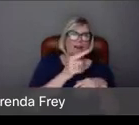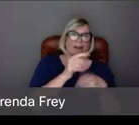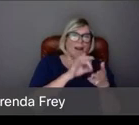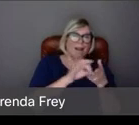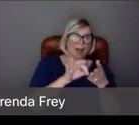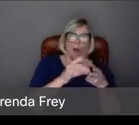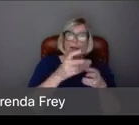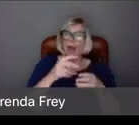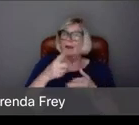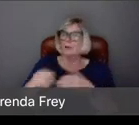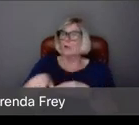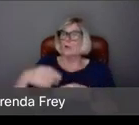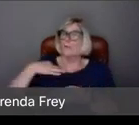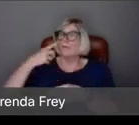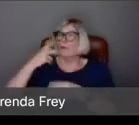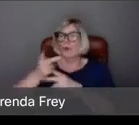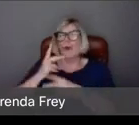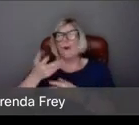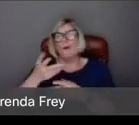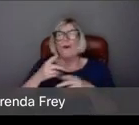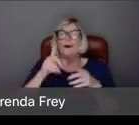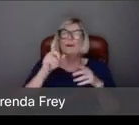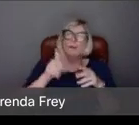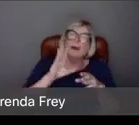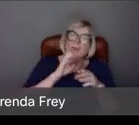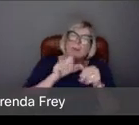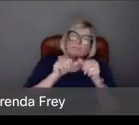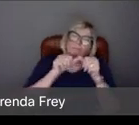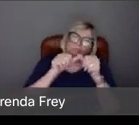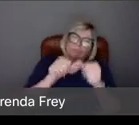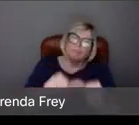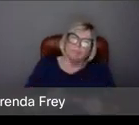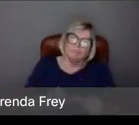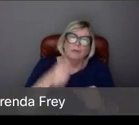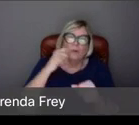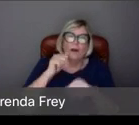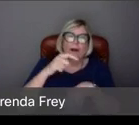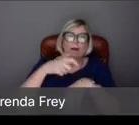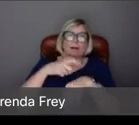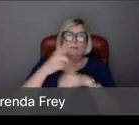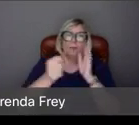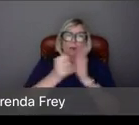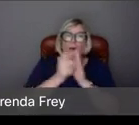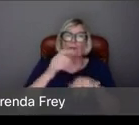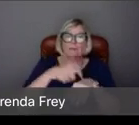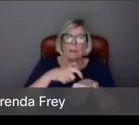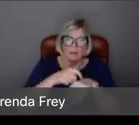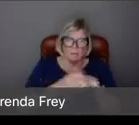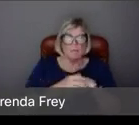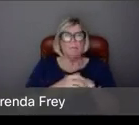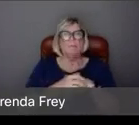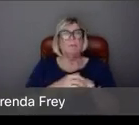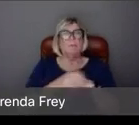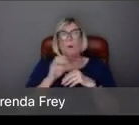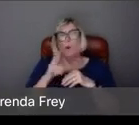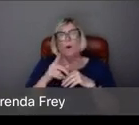over time. We say, okay, that person's with us and we can count on their paycheck coming, and so they're likely to pay their loan. Or you don't